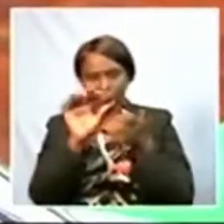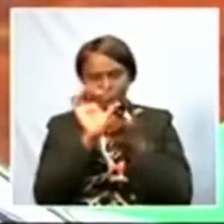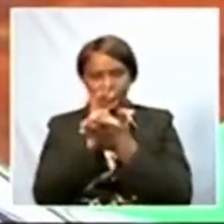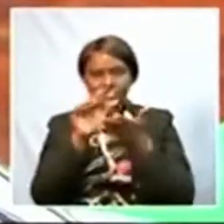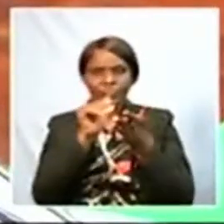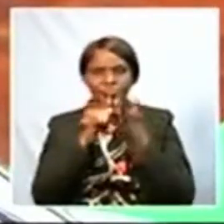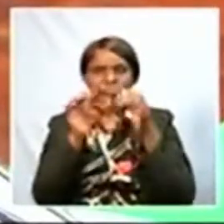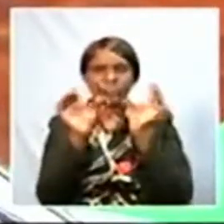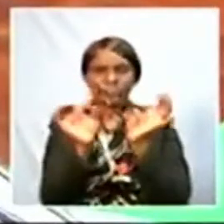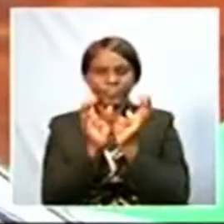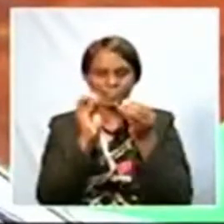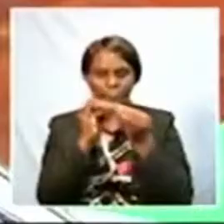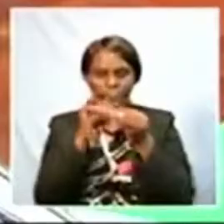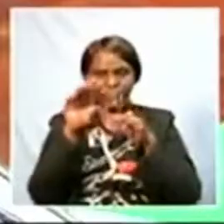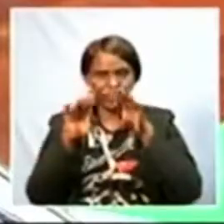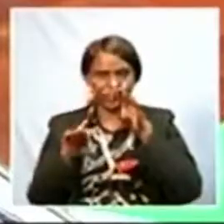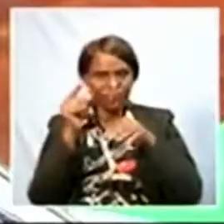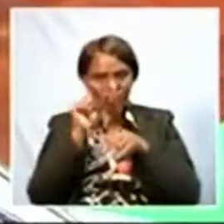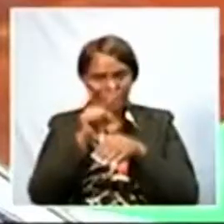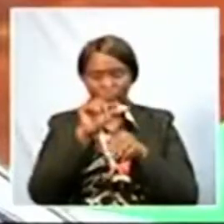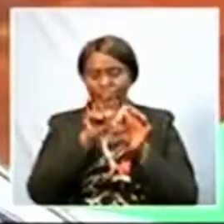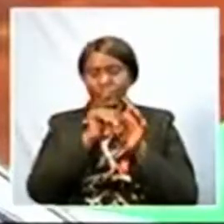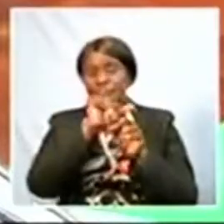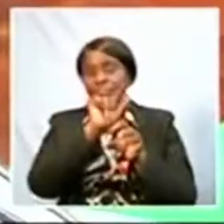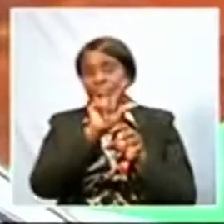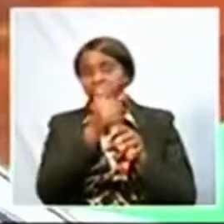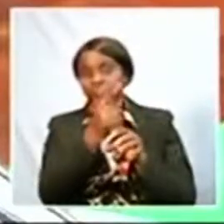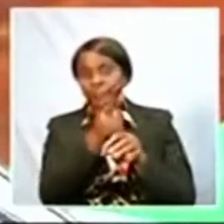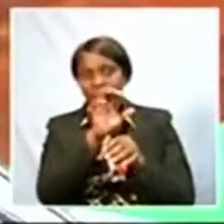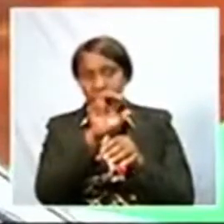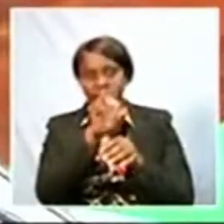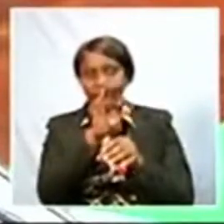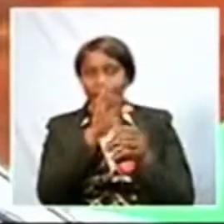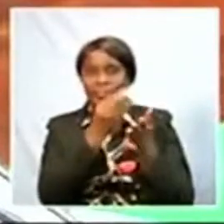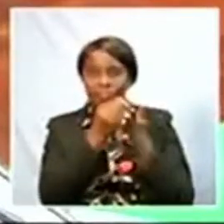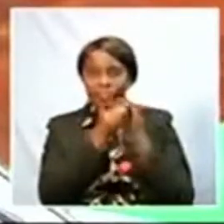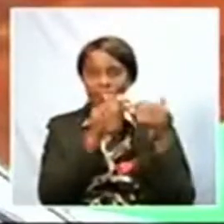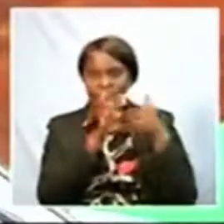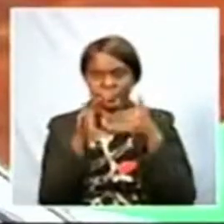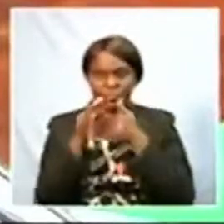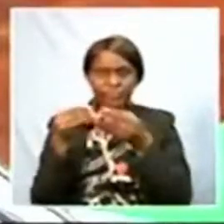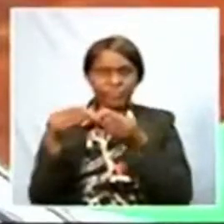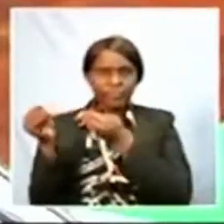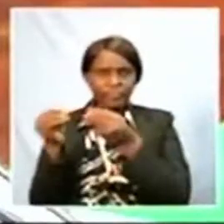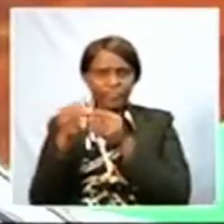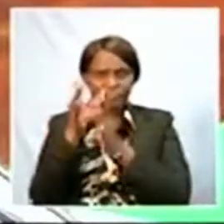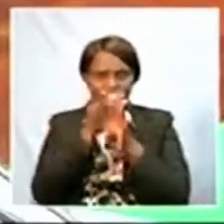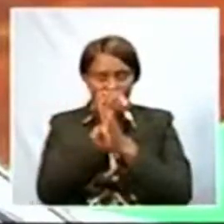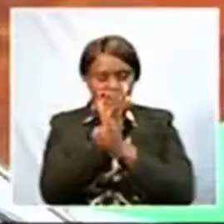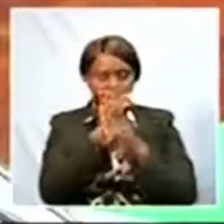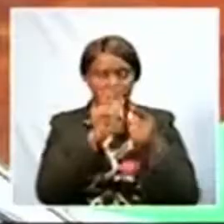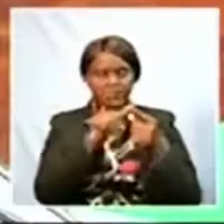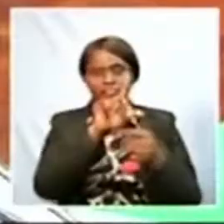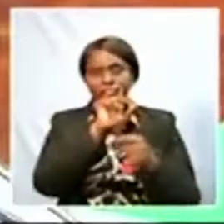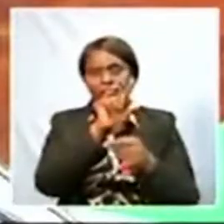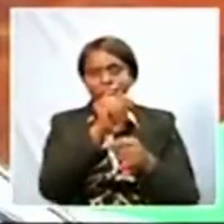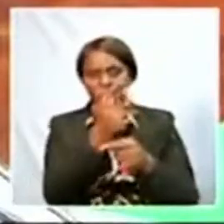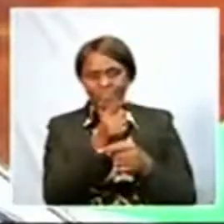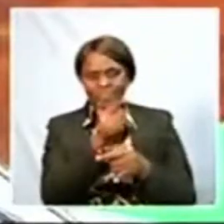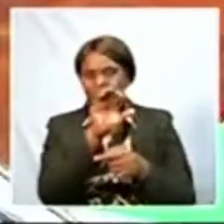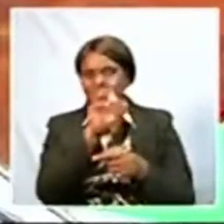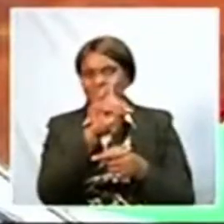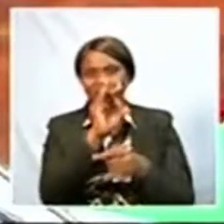constituency. Further, the balance on the 2023 CDF funding against the expenditure relates to the 2023